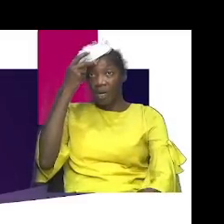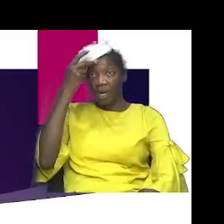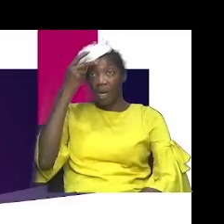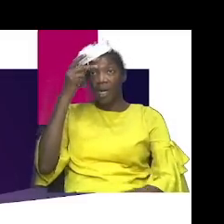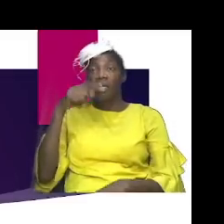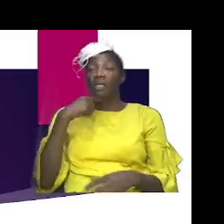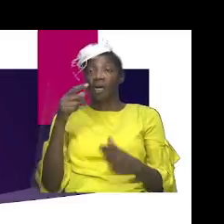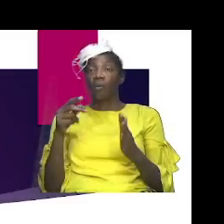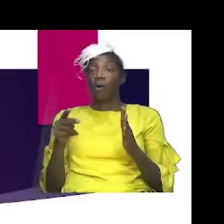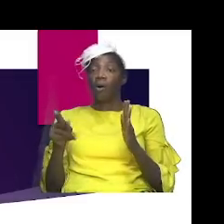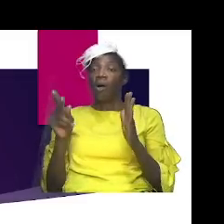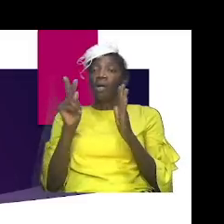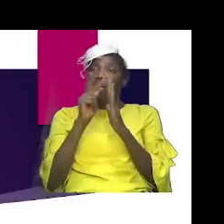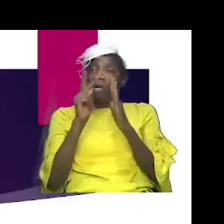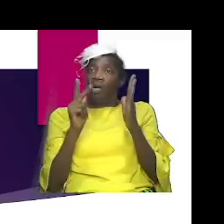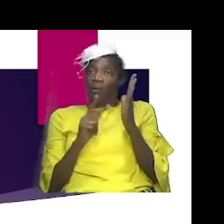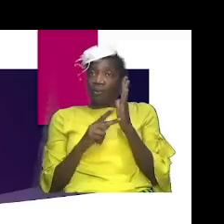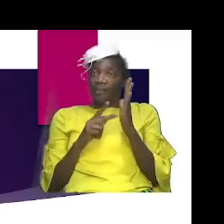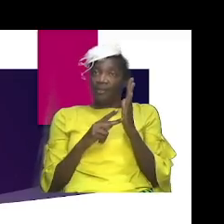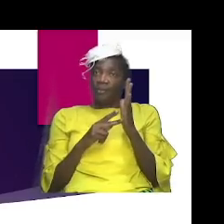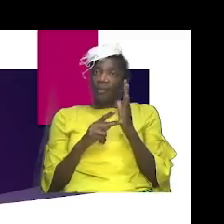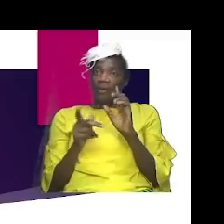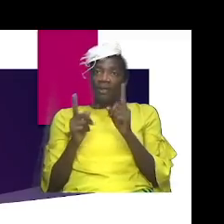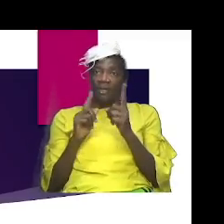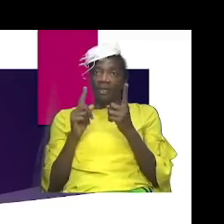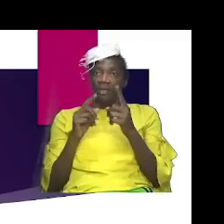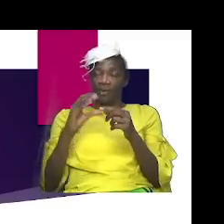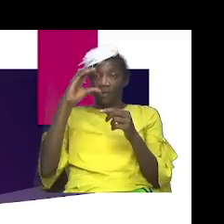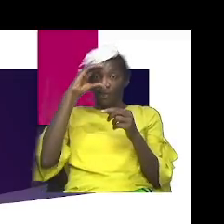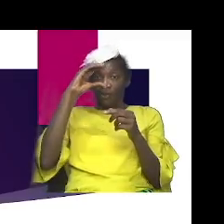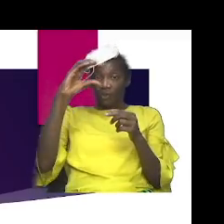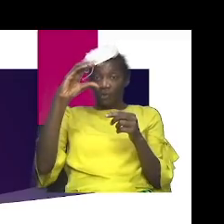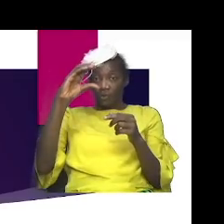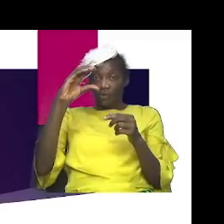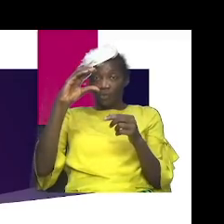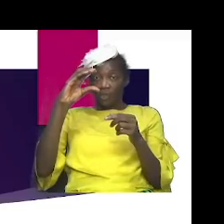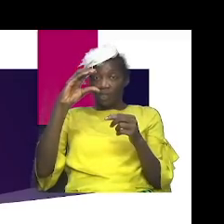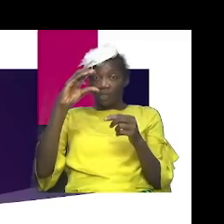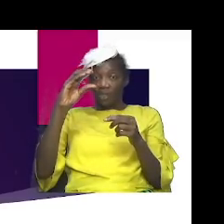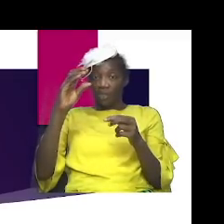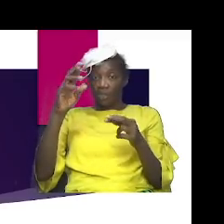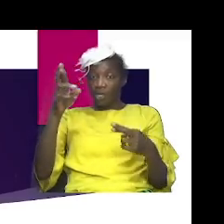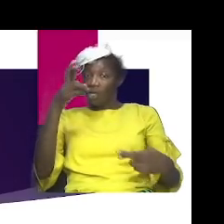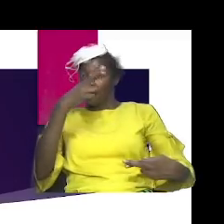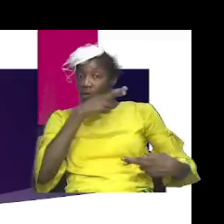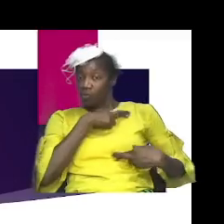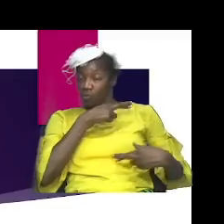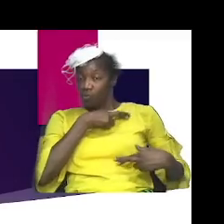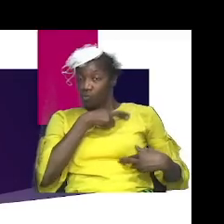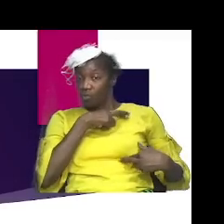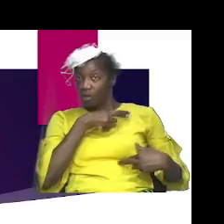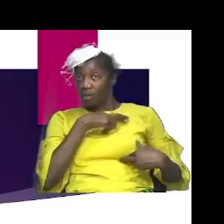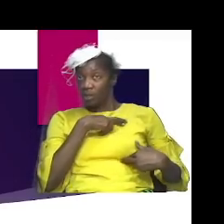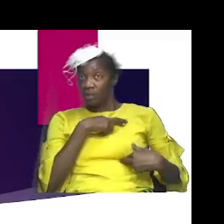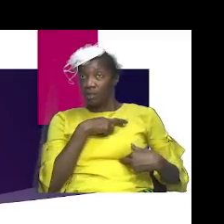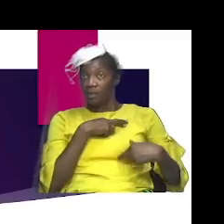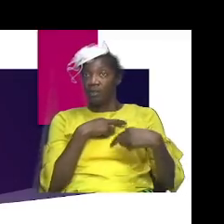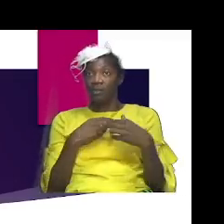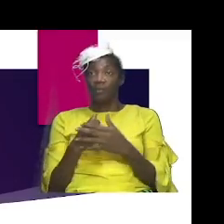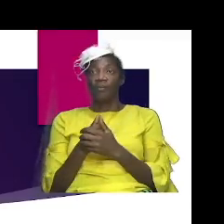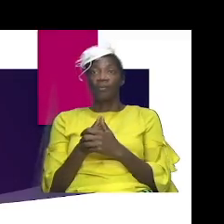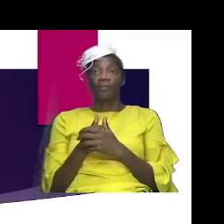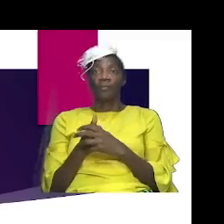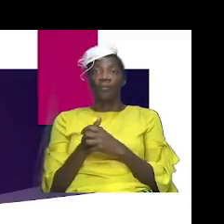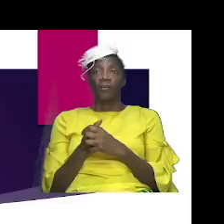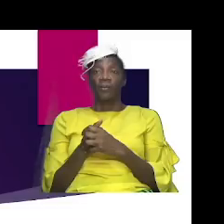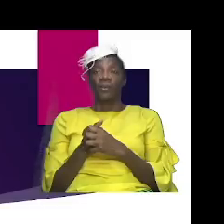saints, he's talking to the Corinthians, he's talking to the Romans, and one of the things that he brought across very vividly in Romans